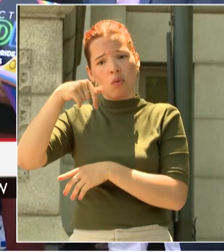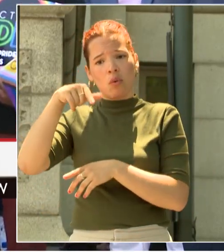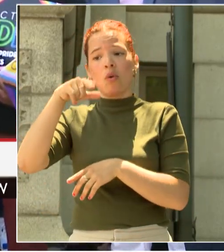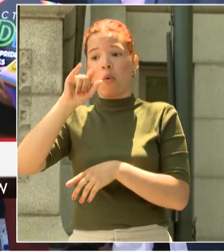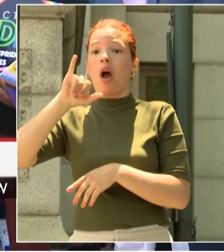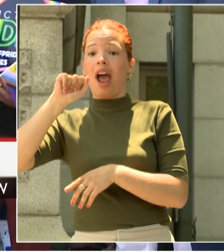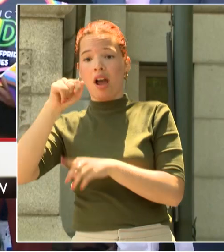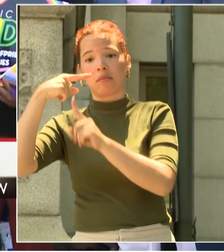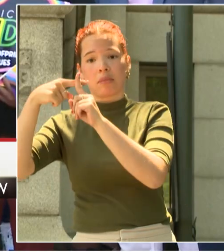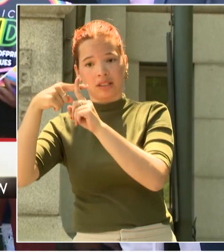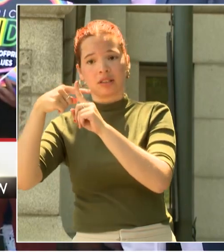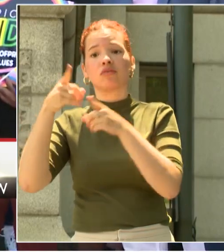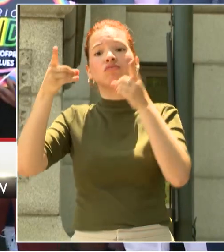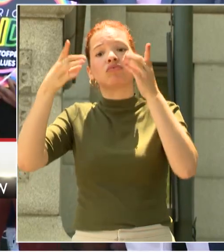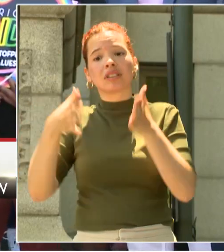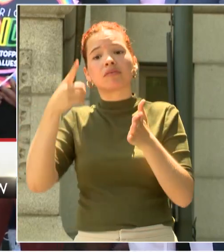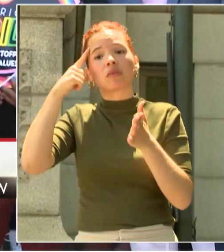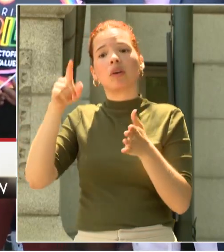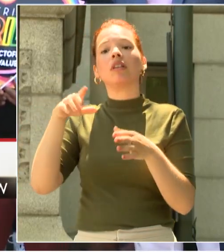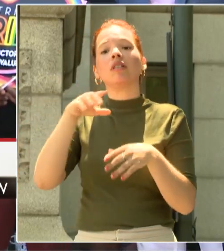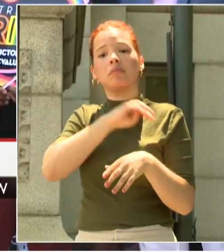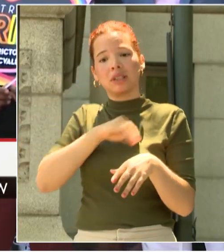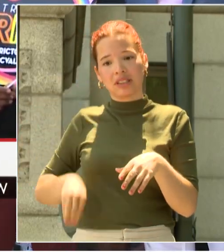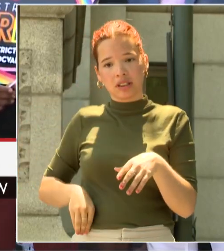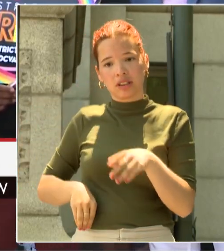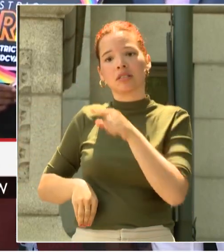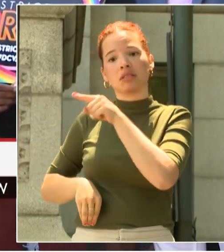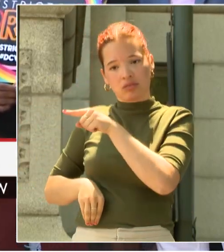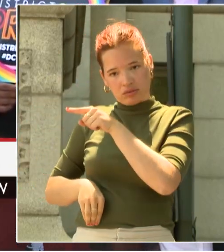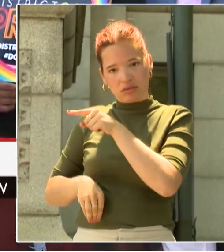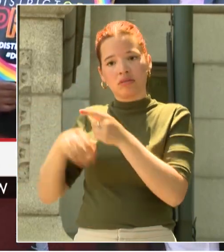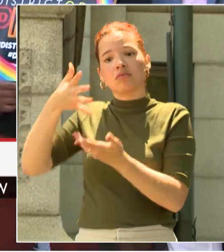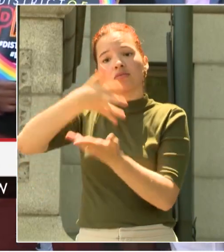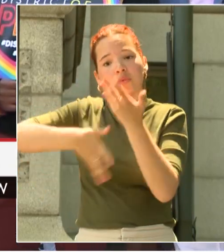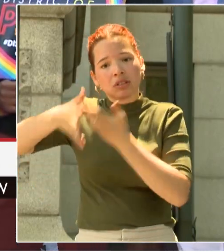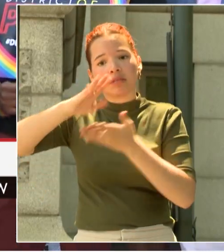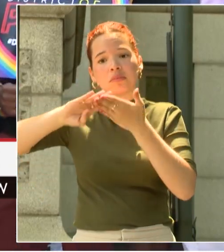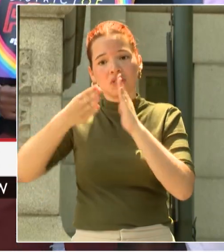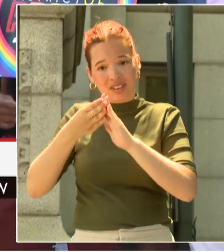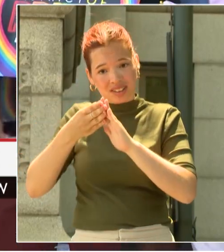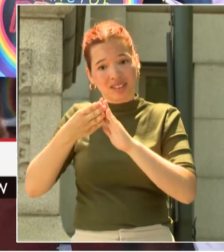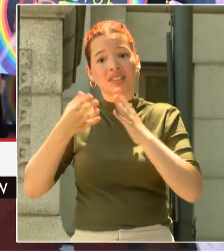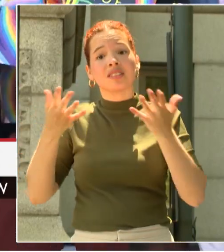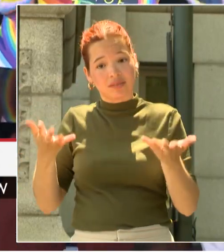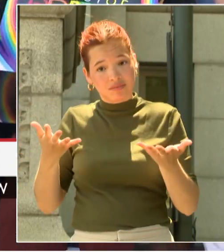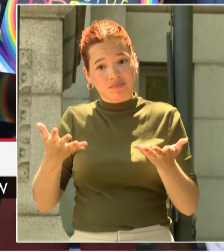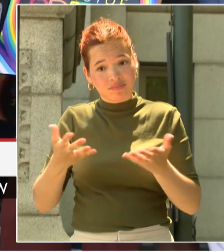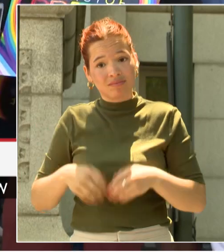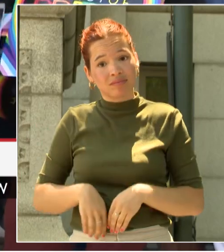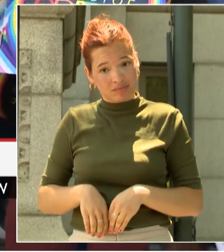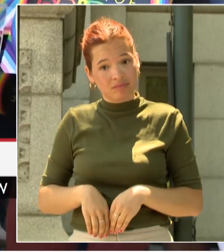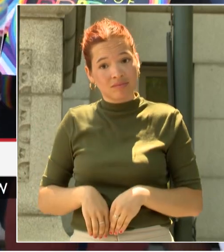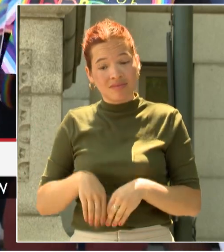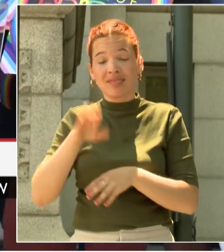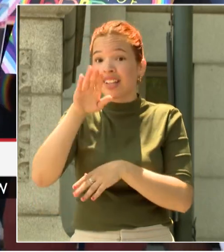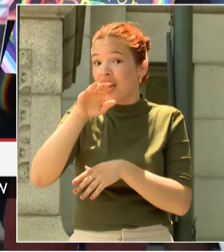the director of the Mayor's Office of LGBTQ Affairs for the 51st state, Washington, D.C.